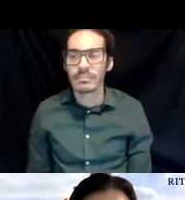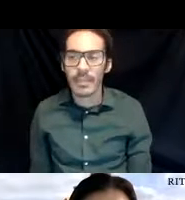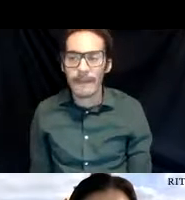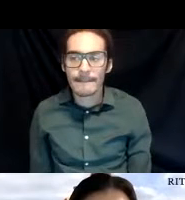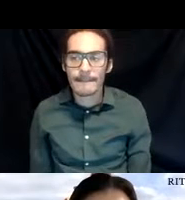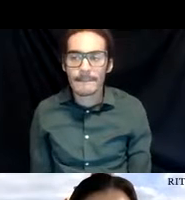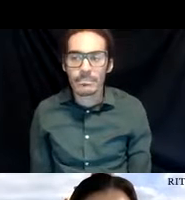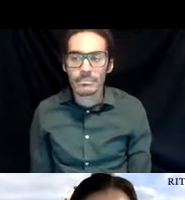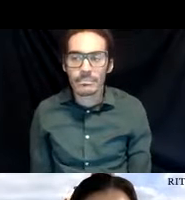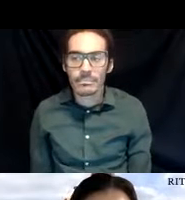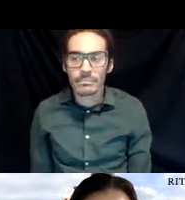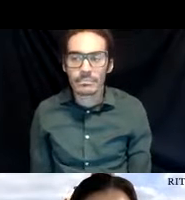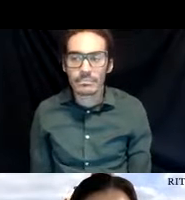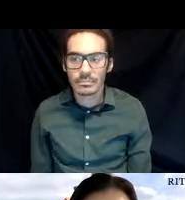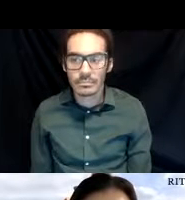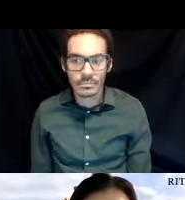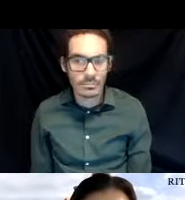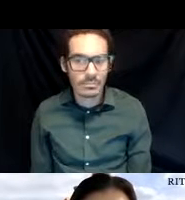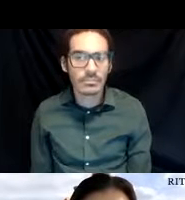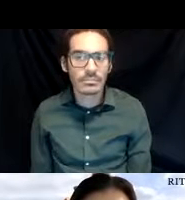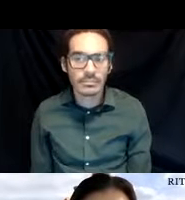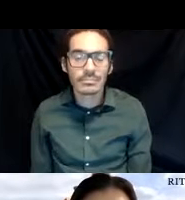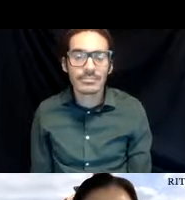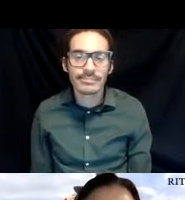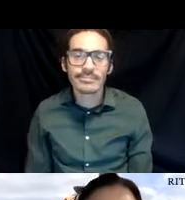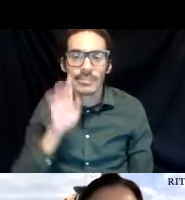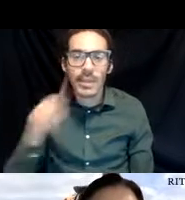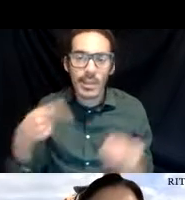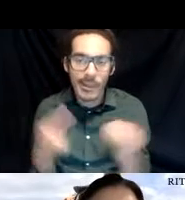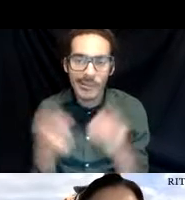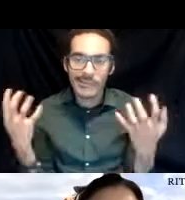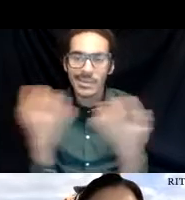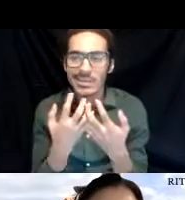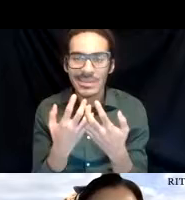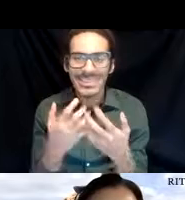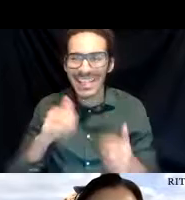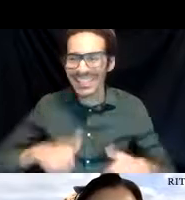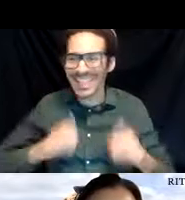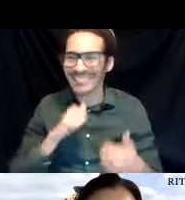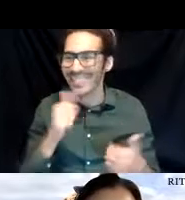So in terms of fitting in, I don't think in life it's a good idea to fit in. I think